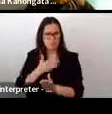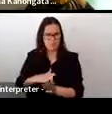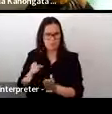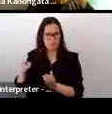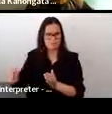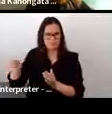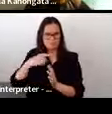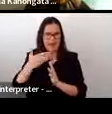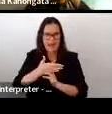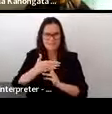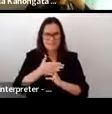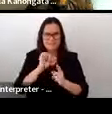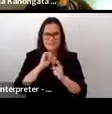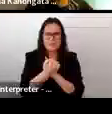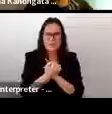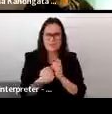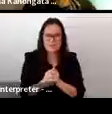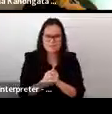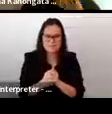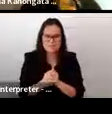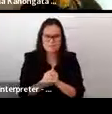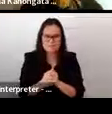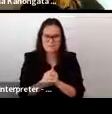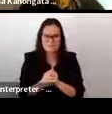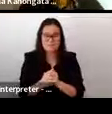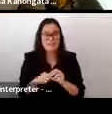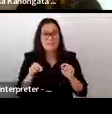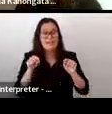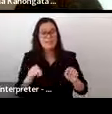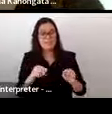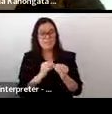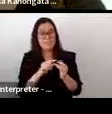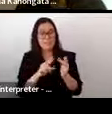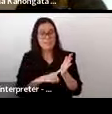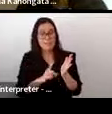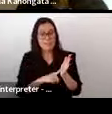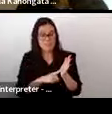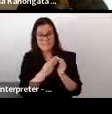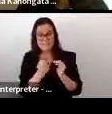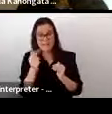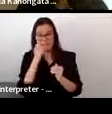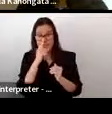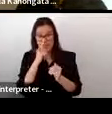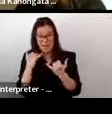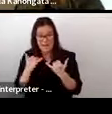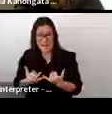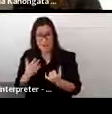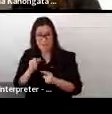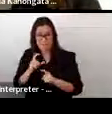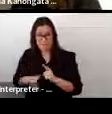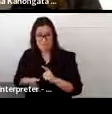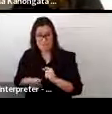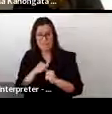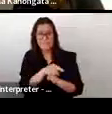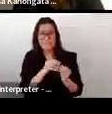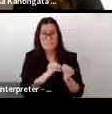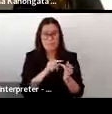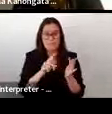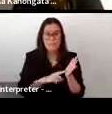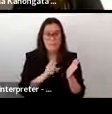This bill betrays adults who now have a disability and who are blocked from enjoying all our wonderful country has to